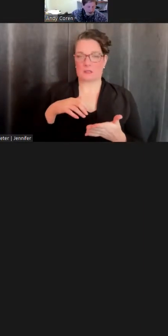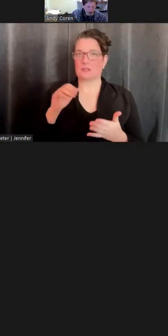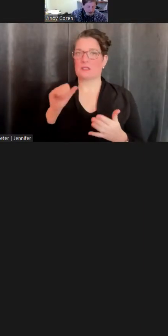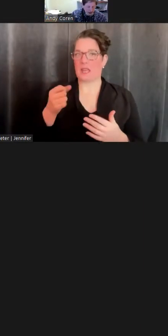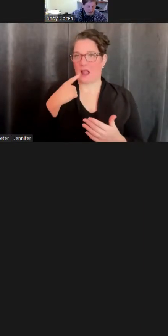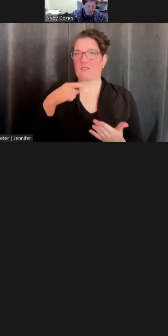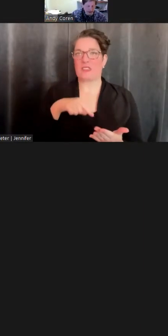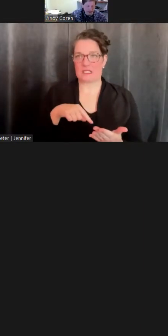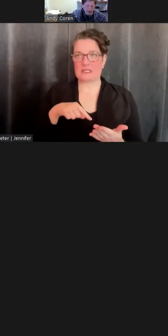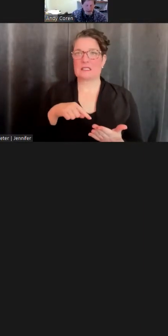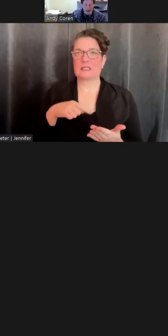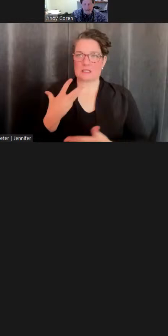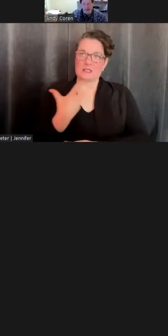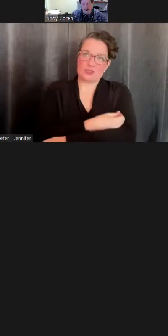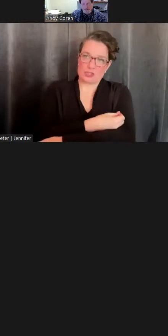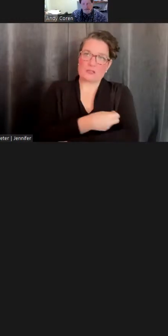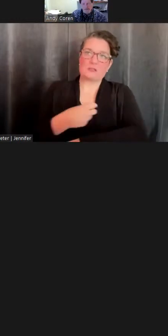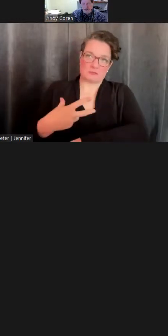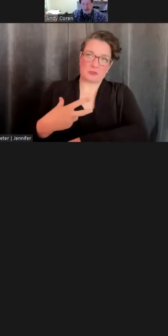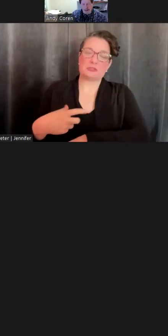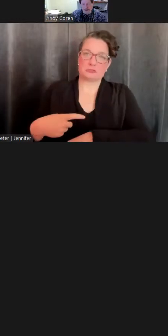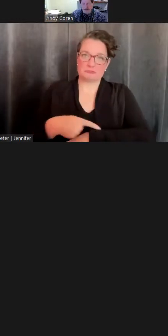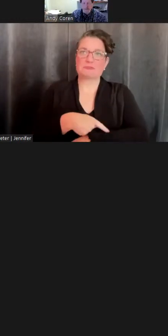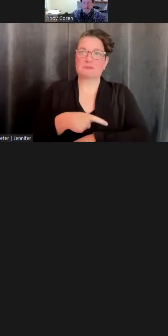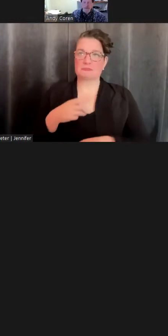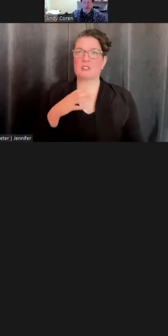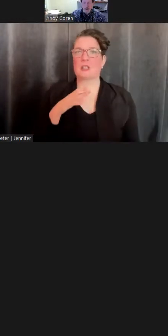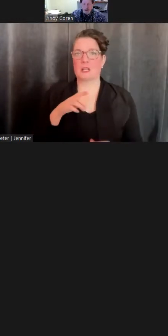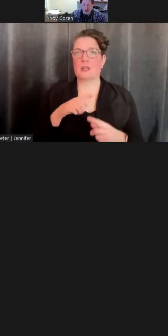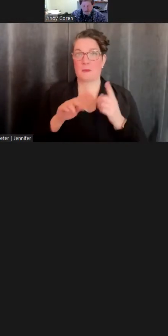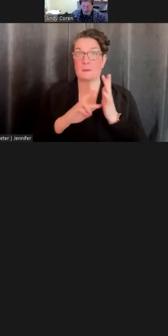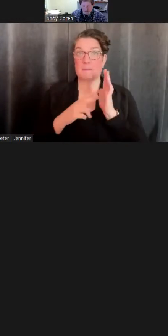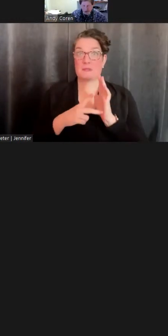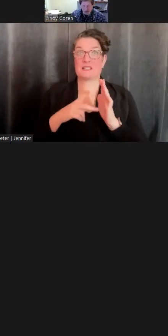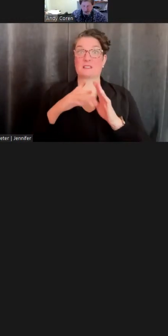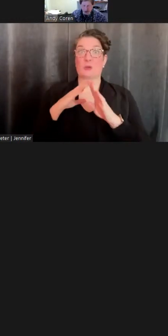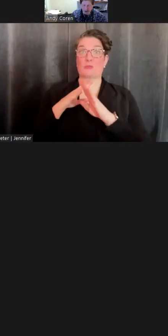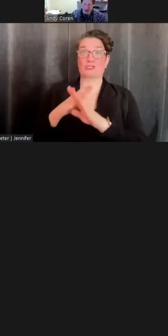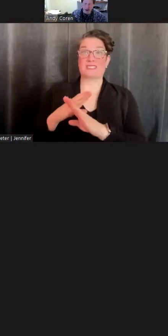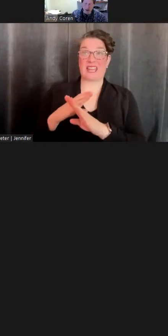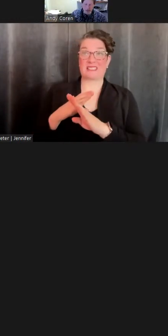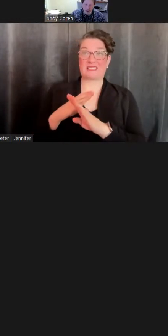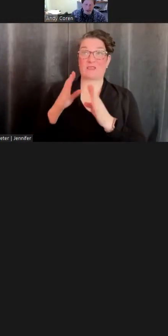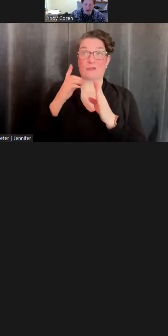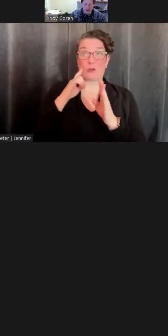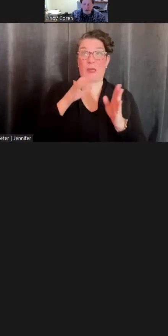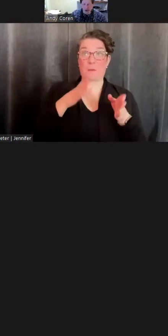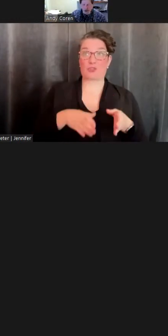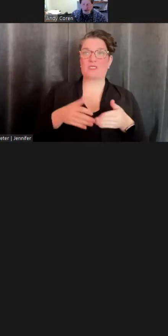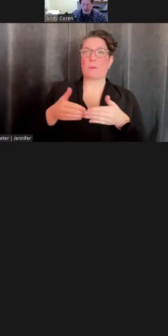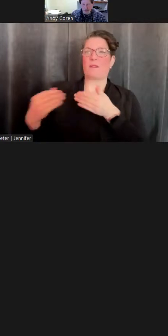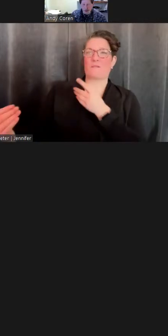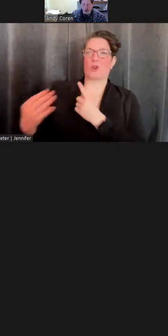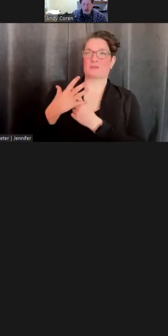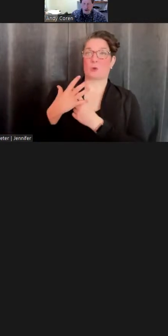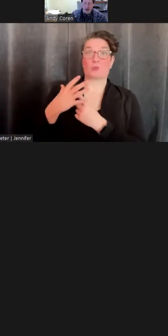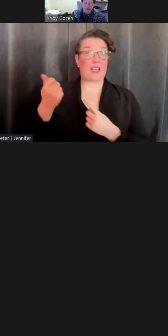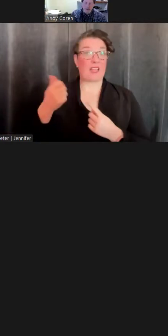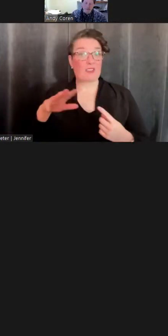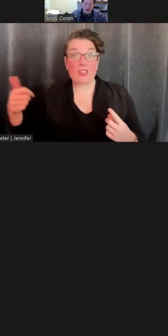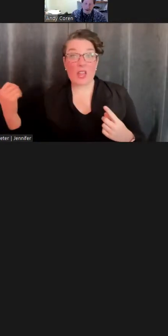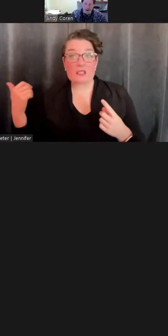or injectable medicine, but it protects them before they're exposed. So all the others are